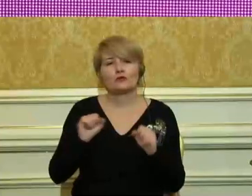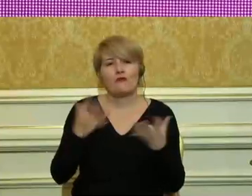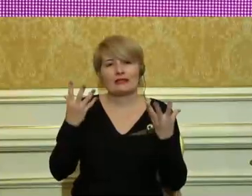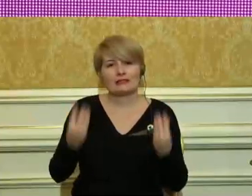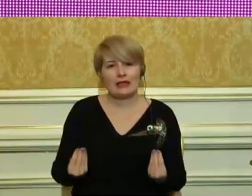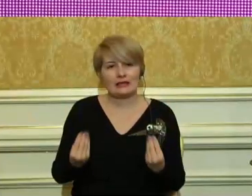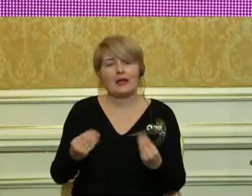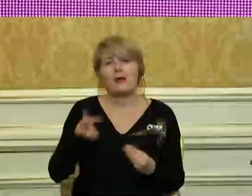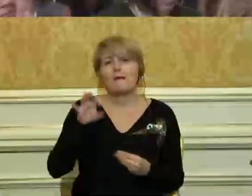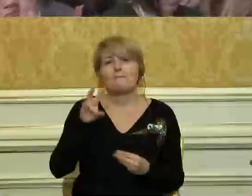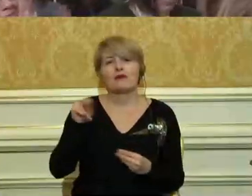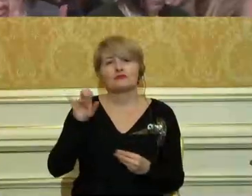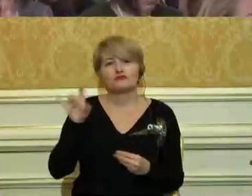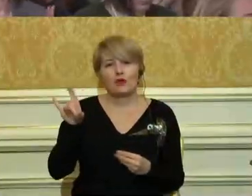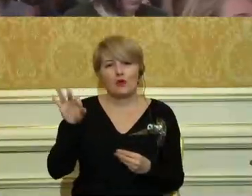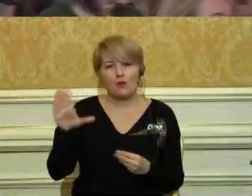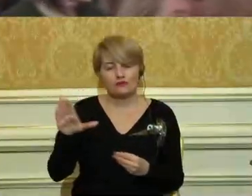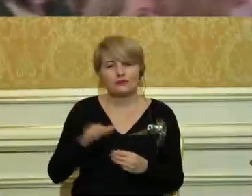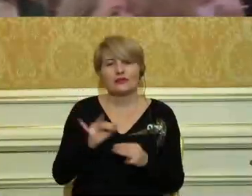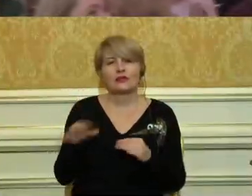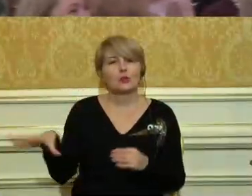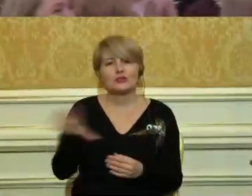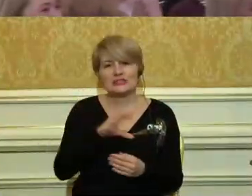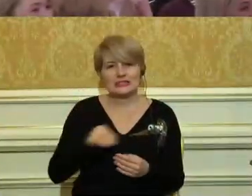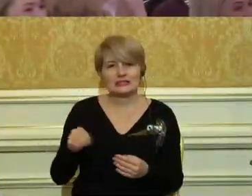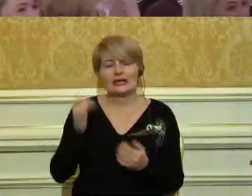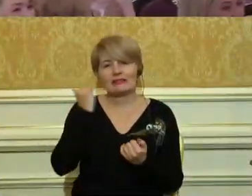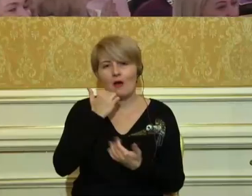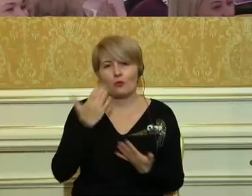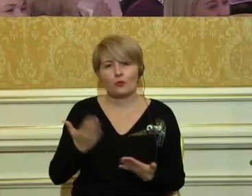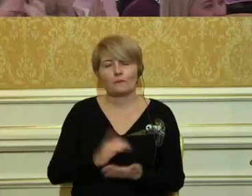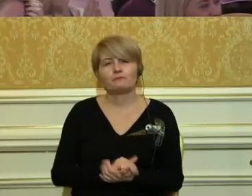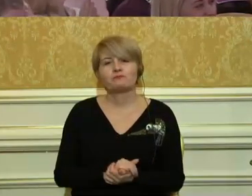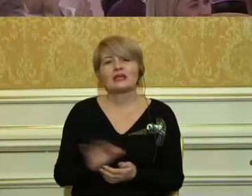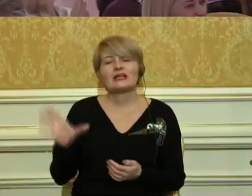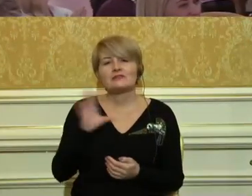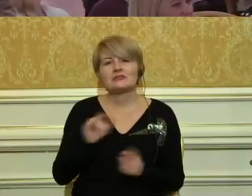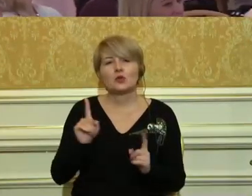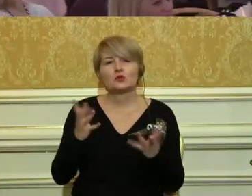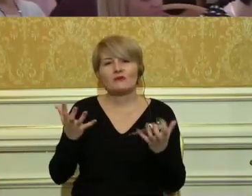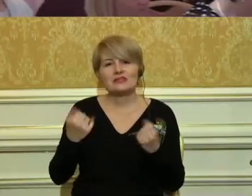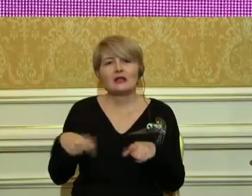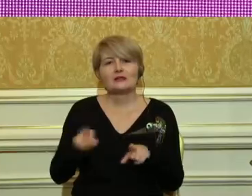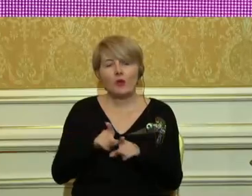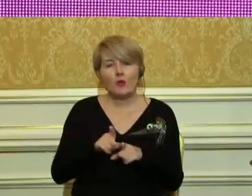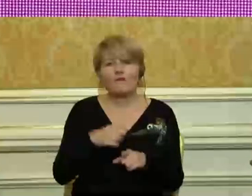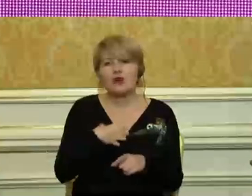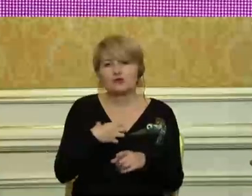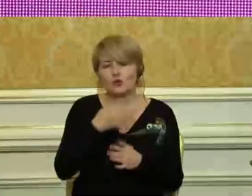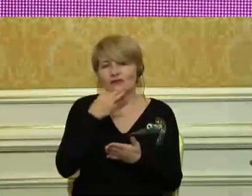the self-governance day to all of our deputies, managers, etc. Those who